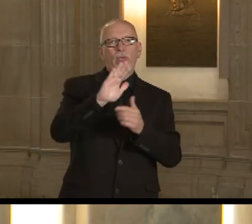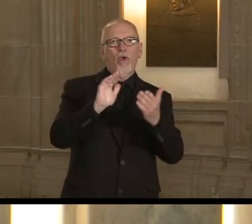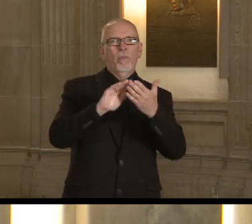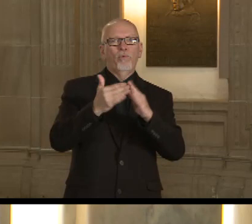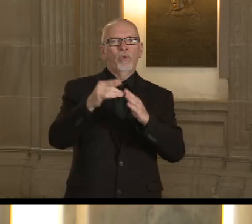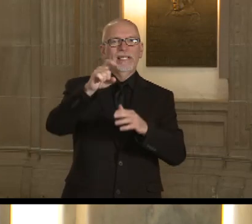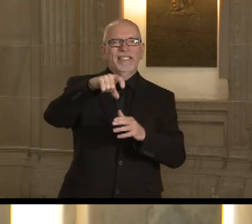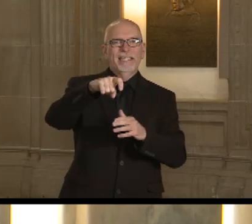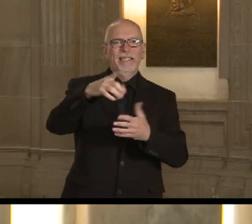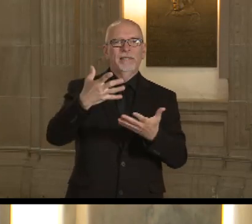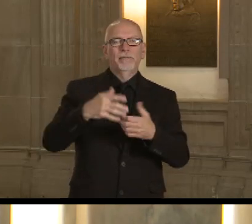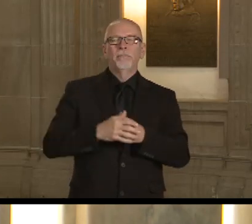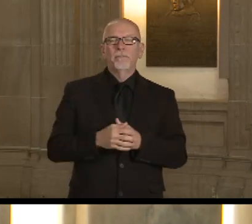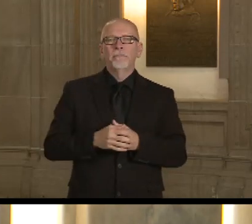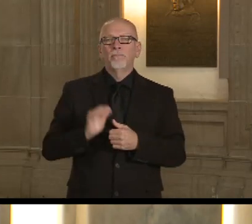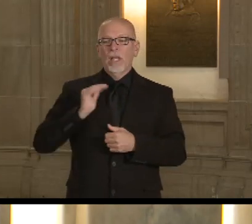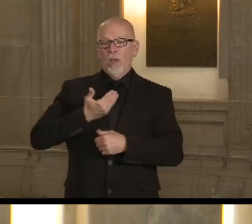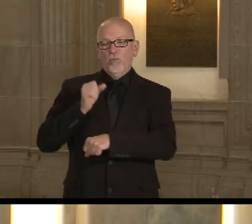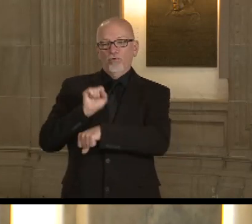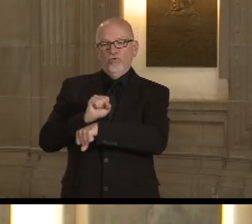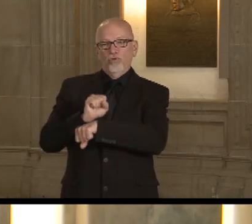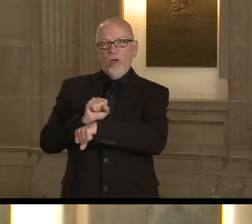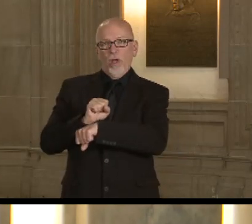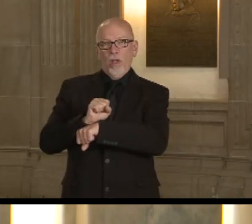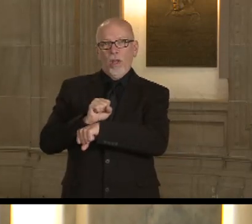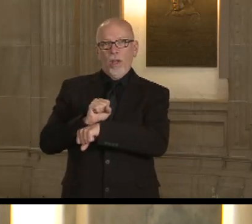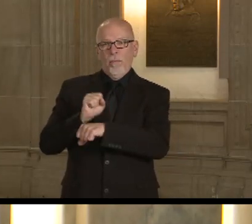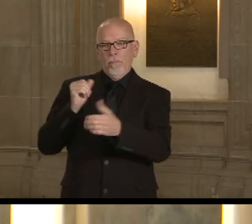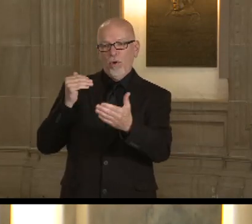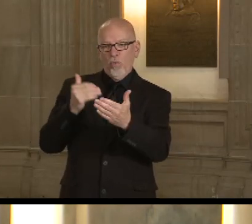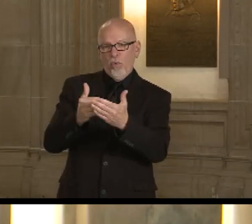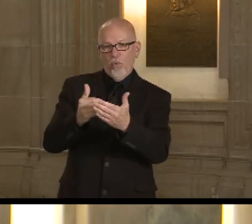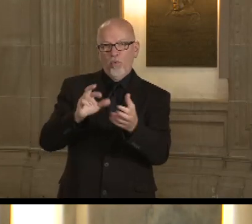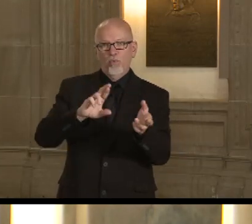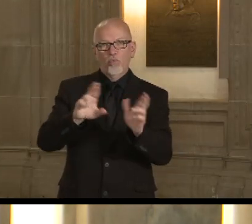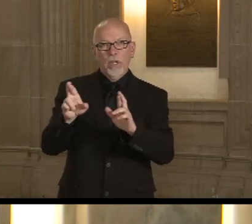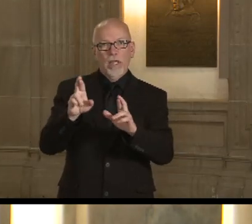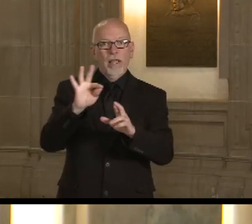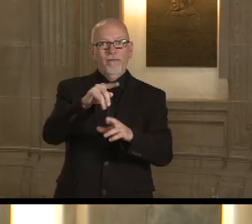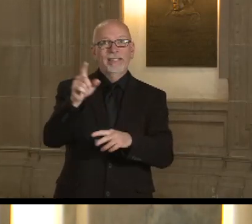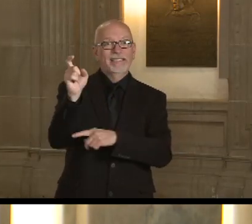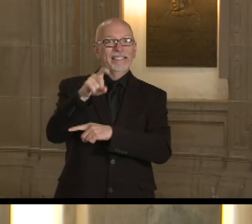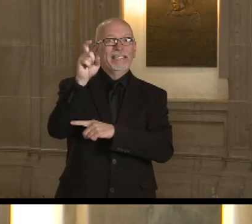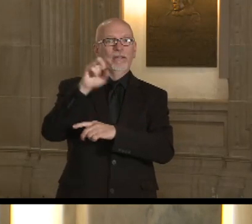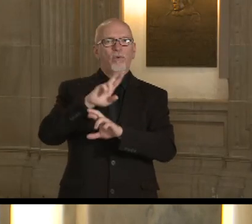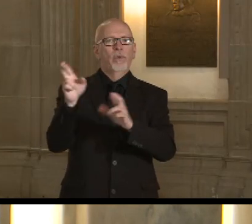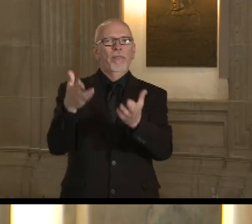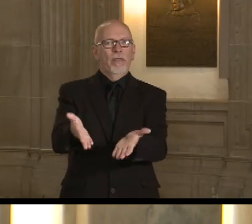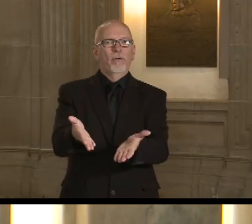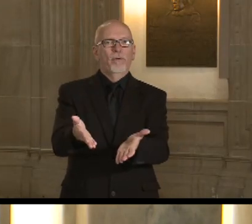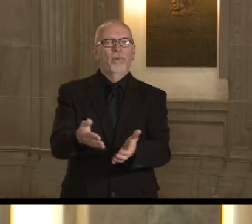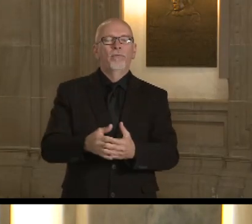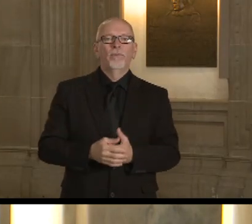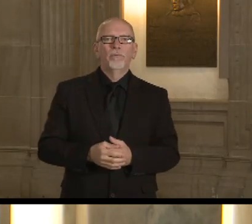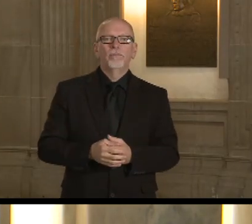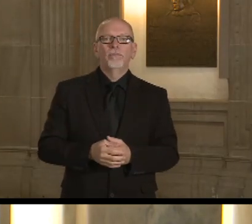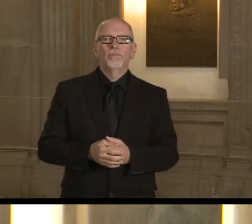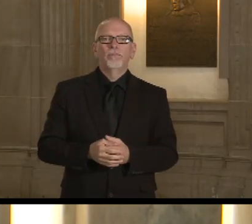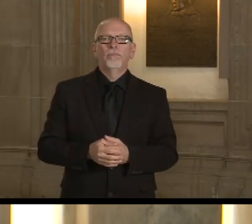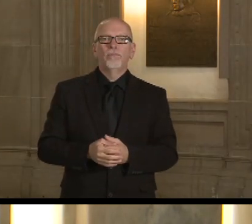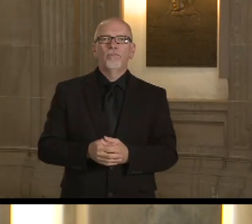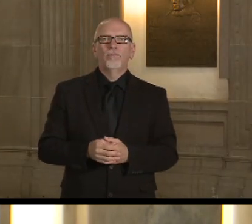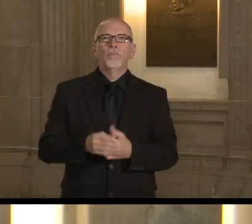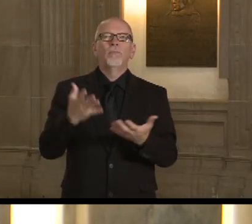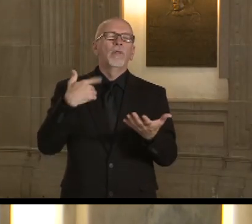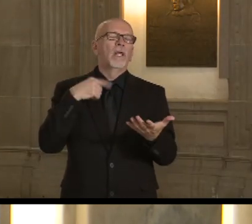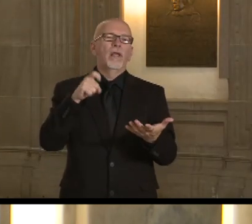communities need. It's our job to be close and on the scene when they need it. And